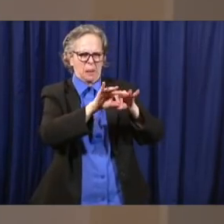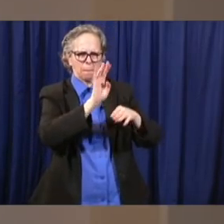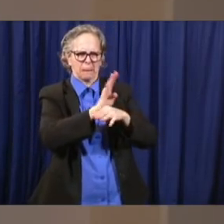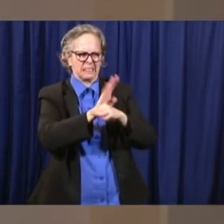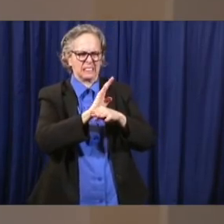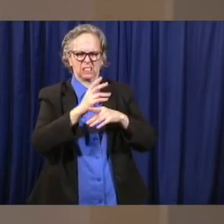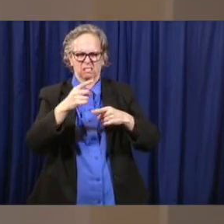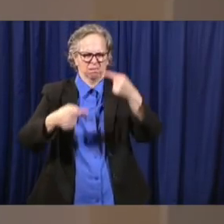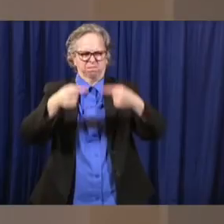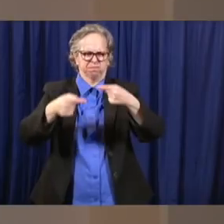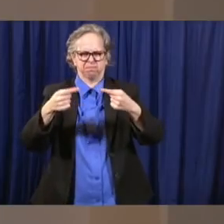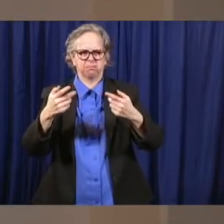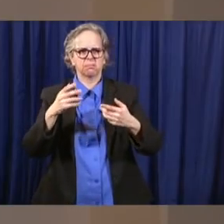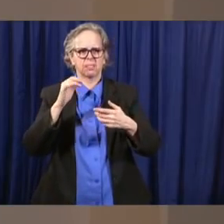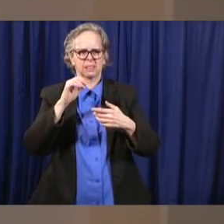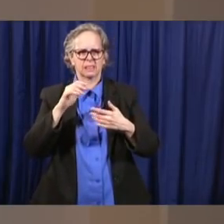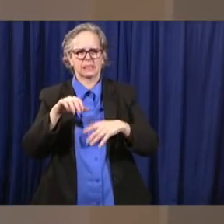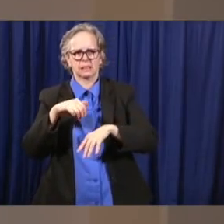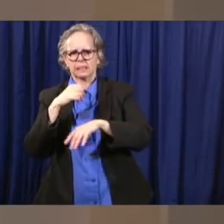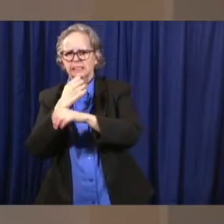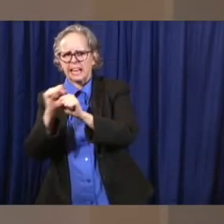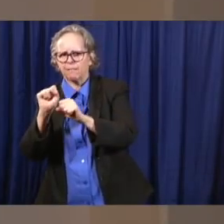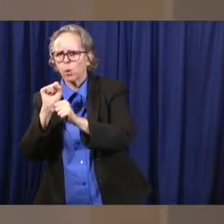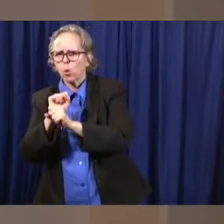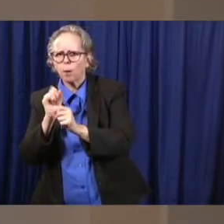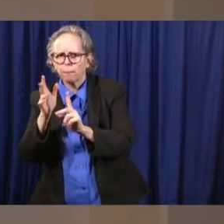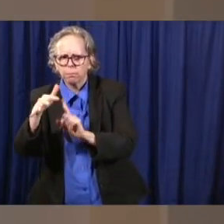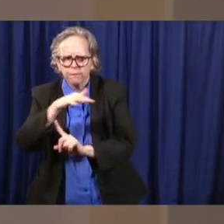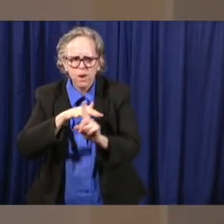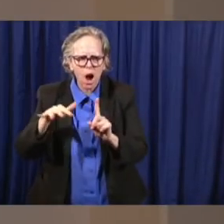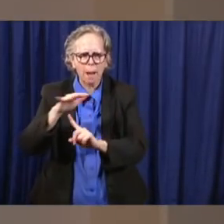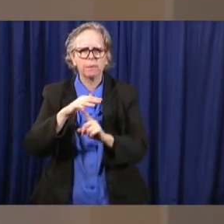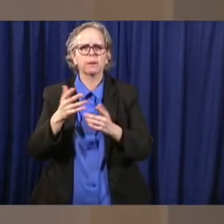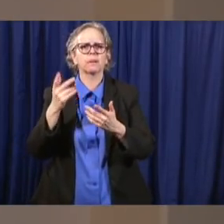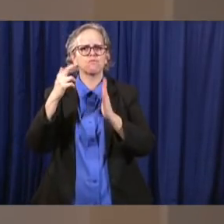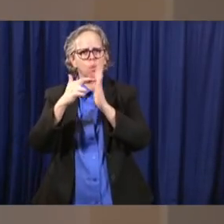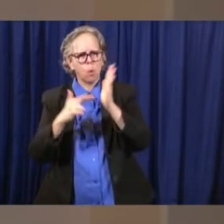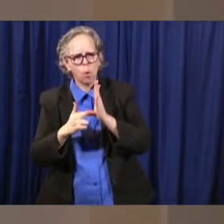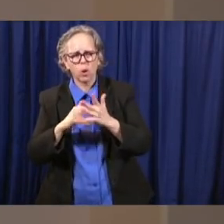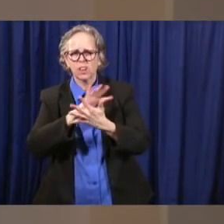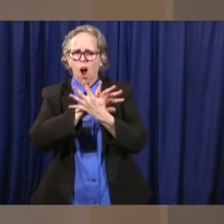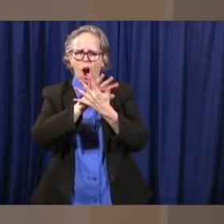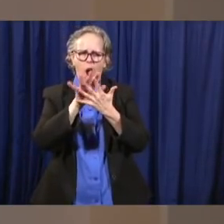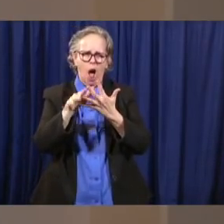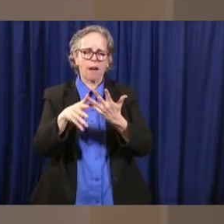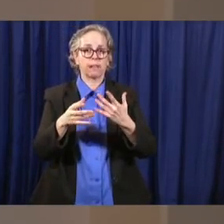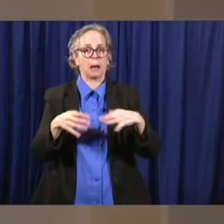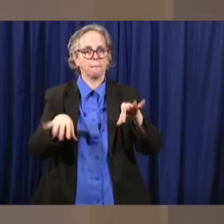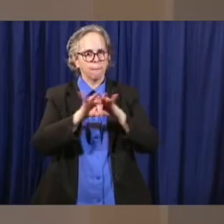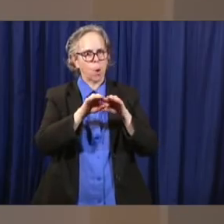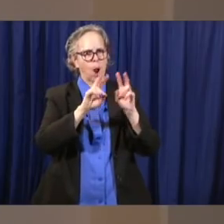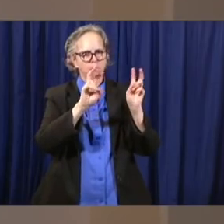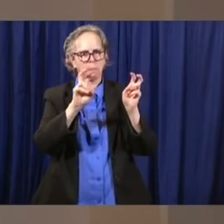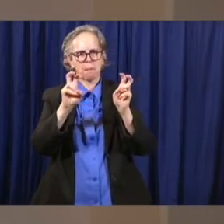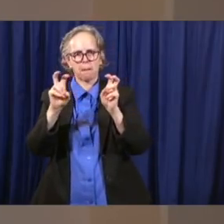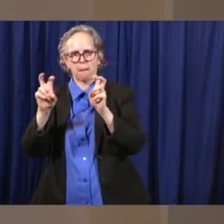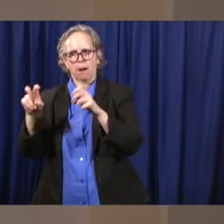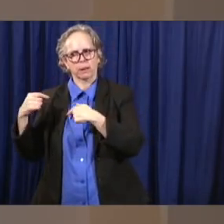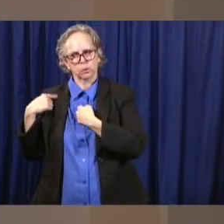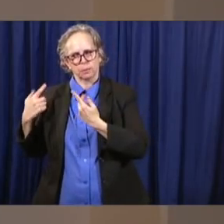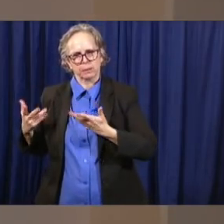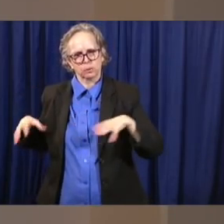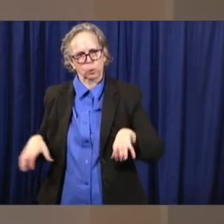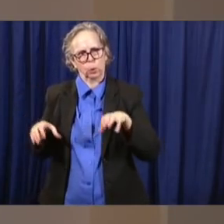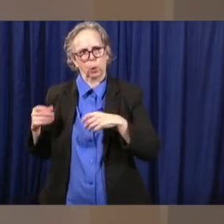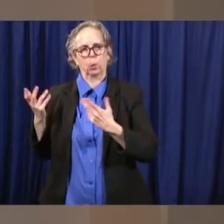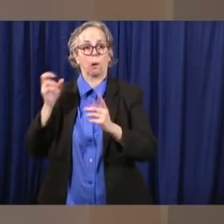workplace regulations. All of these things are really important, and they've been spread out kind of throughout our